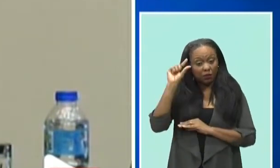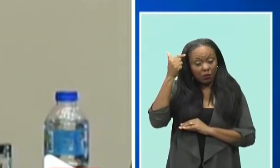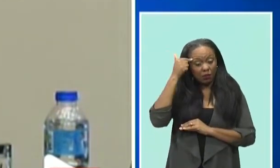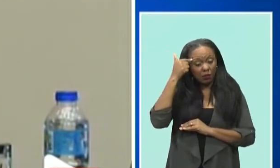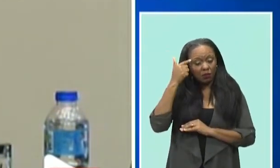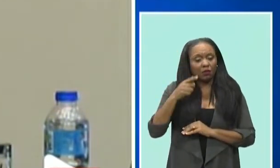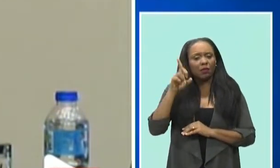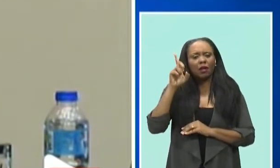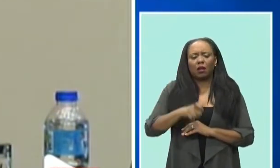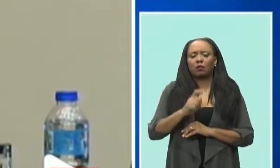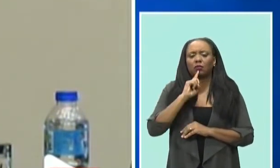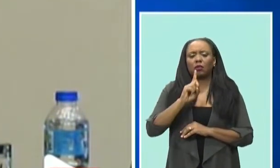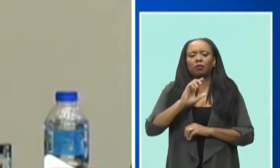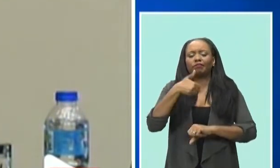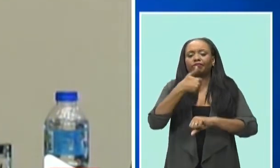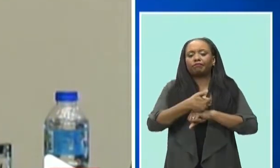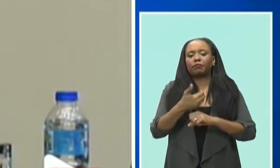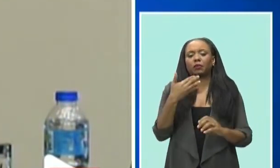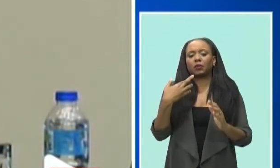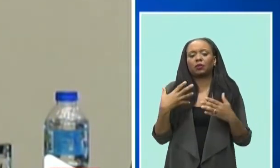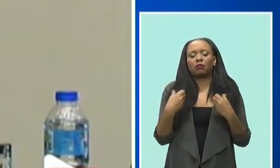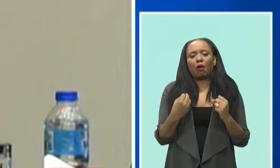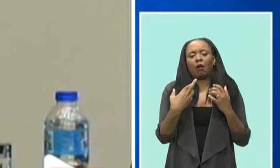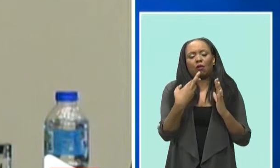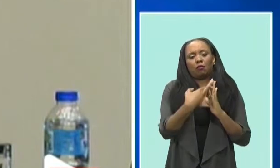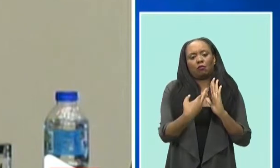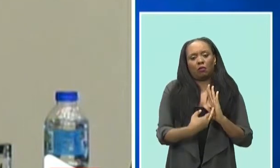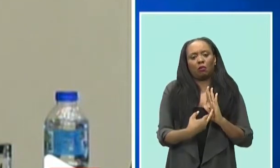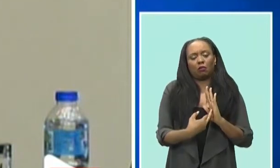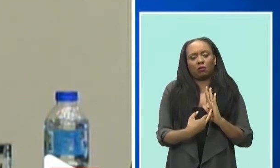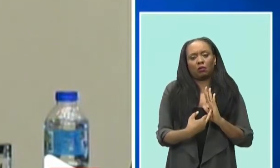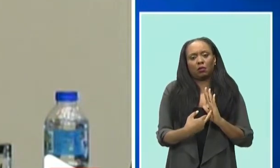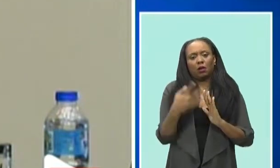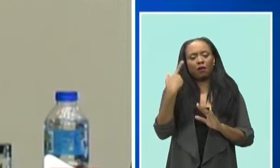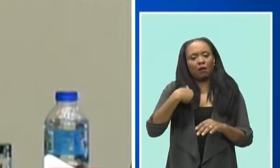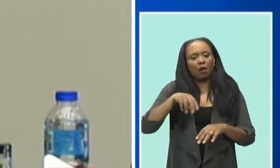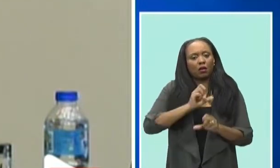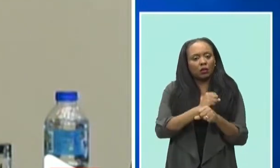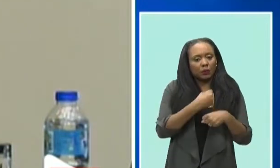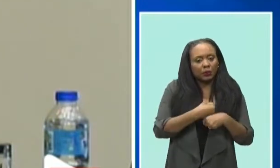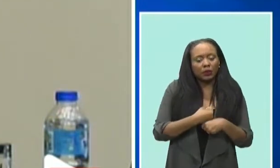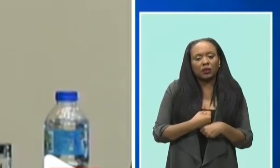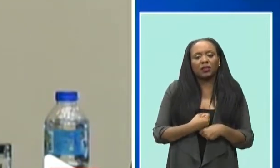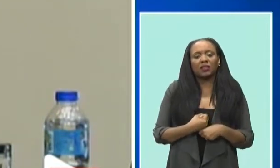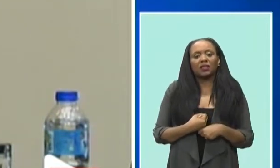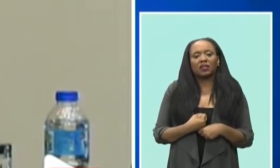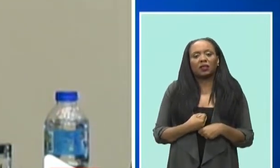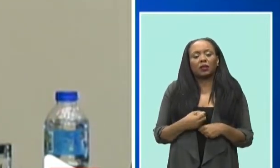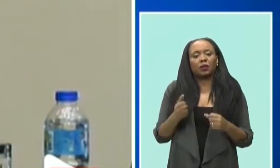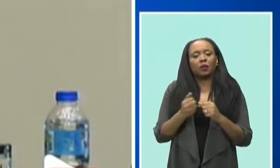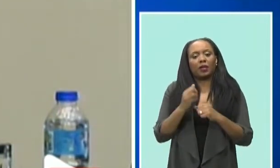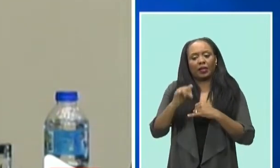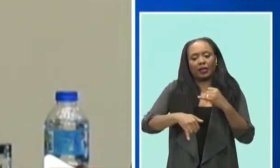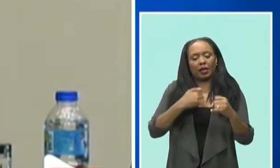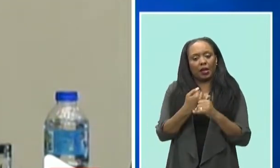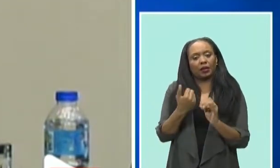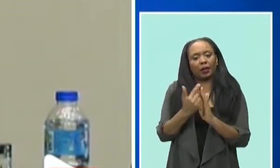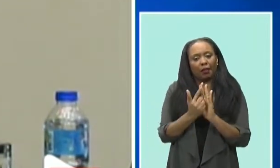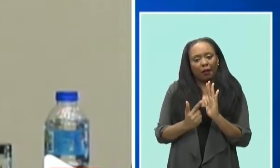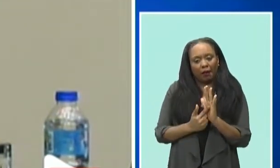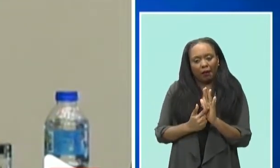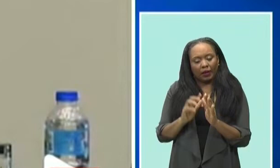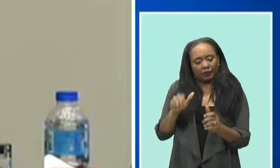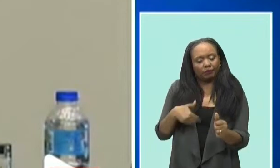we put regulations in place that would allow for us to produce and manufacture under international guidelines and meeting